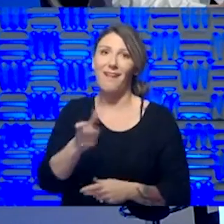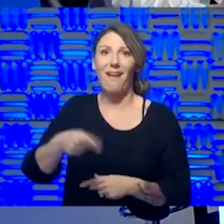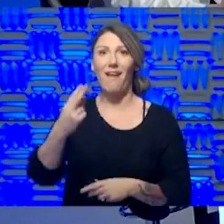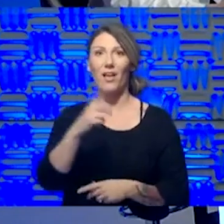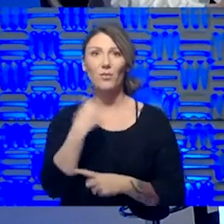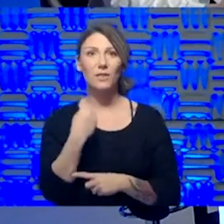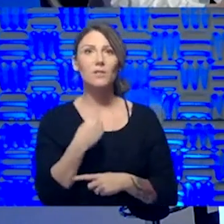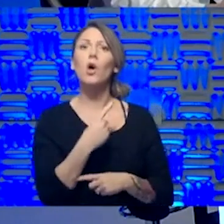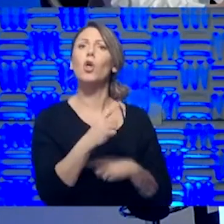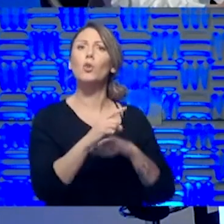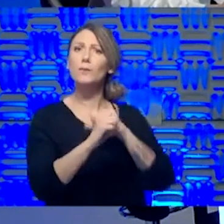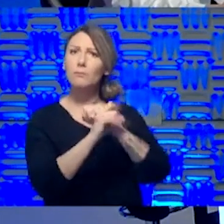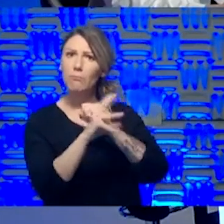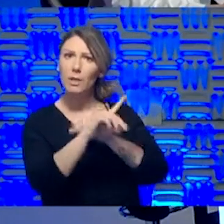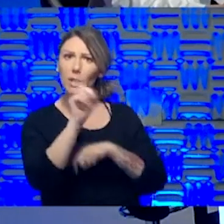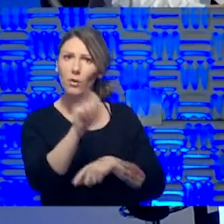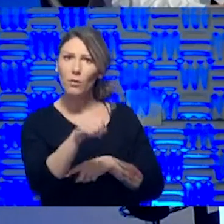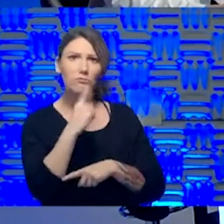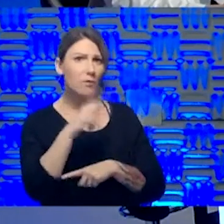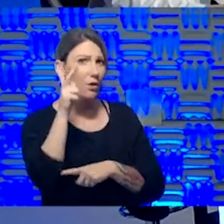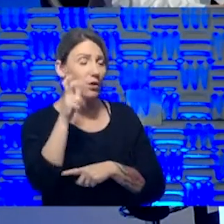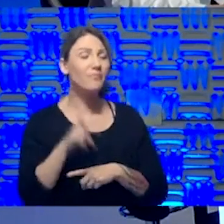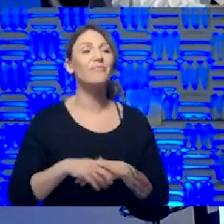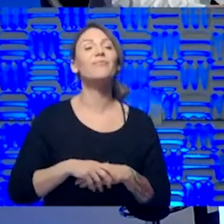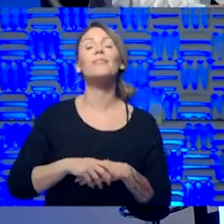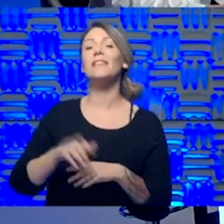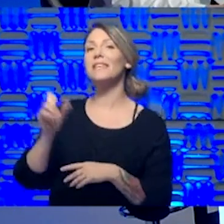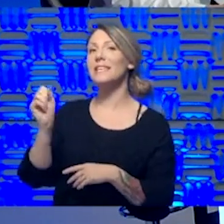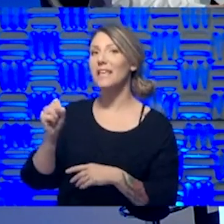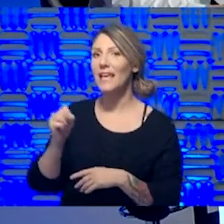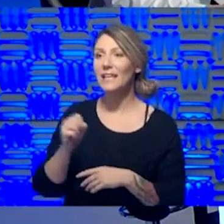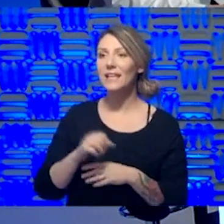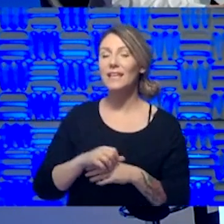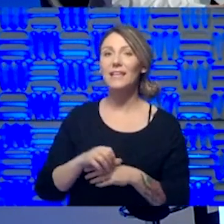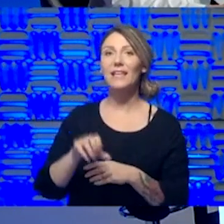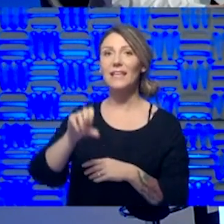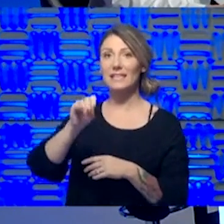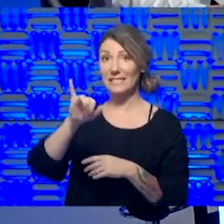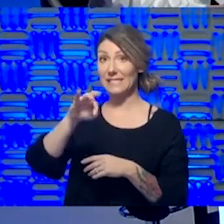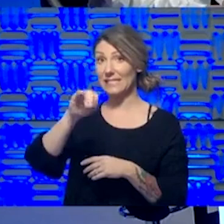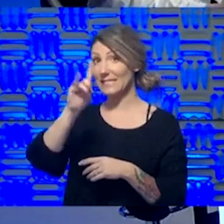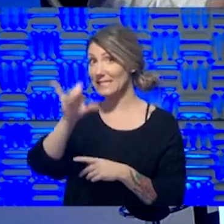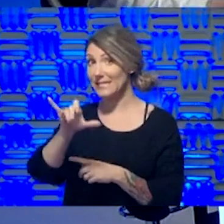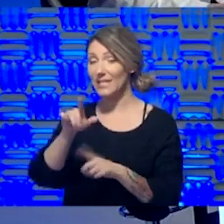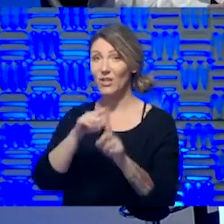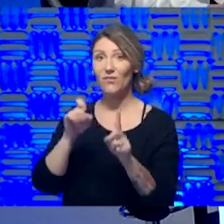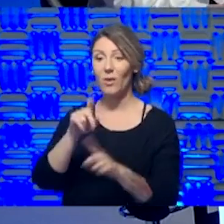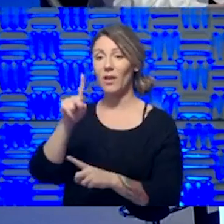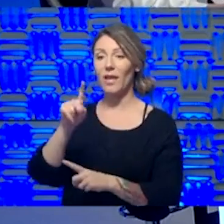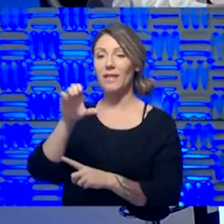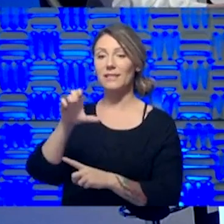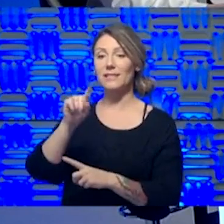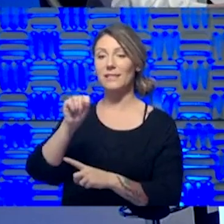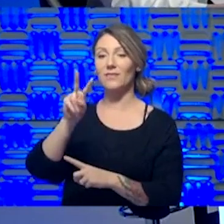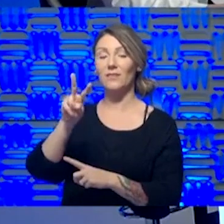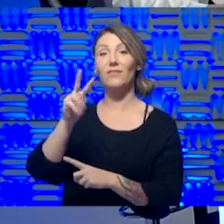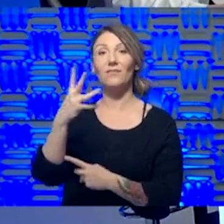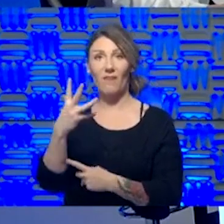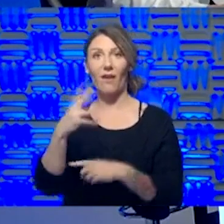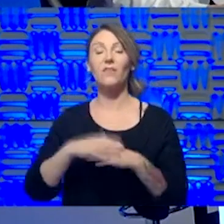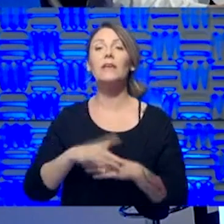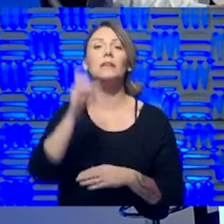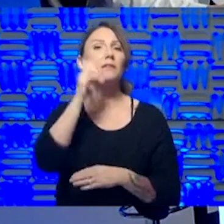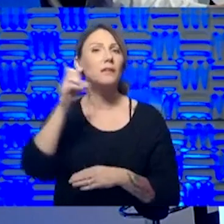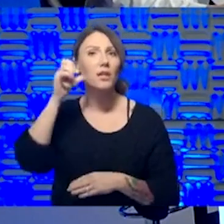question I heard. Yes, I'm sorry. This is Cindy from KCTV5. Yesterday on our